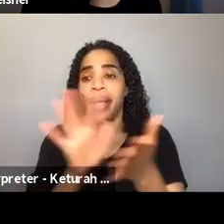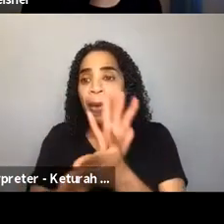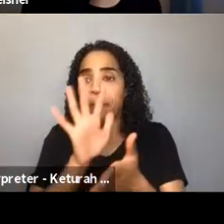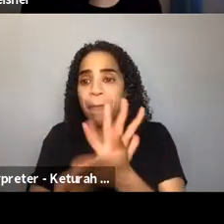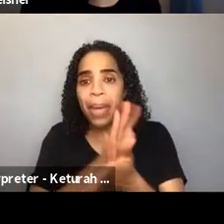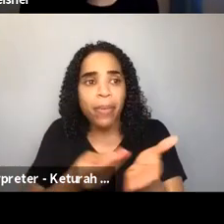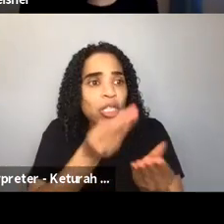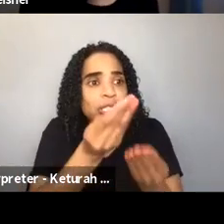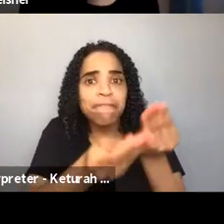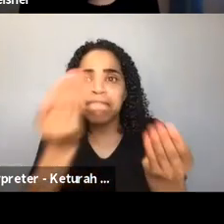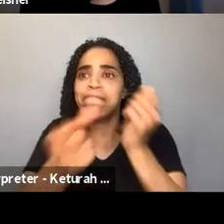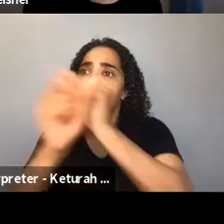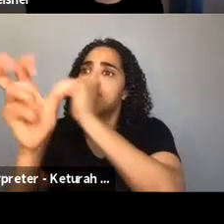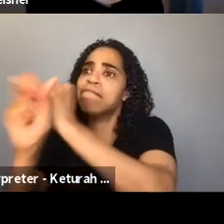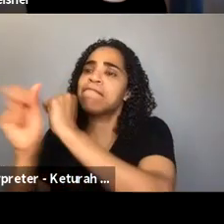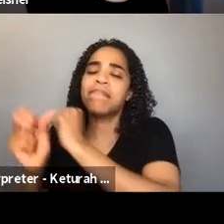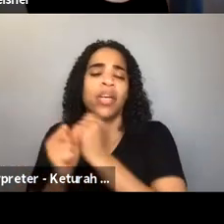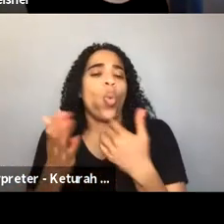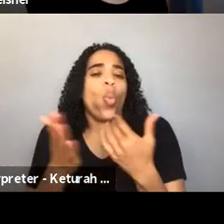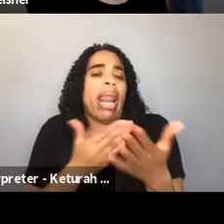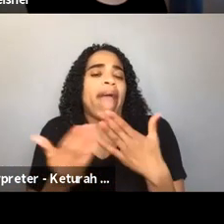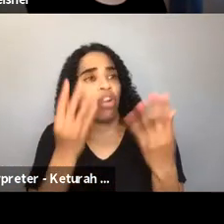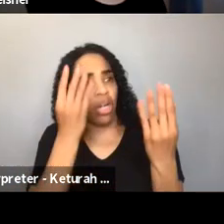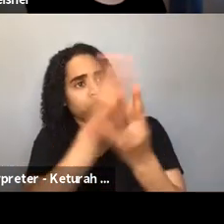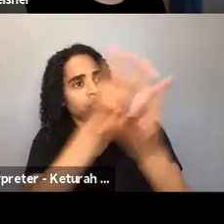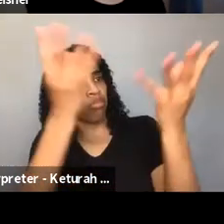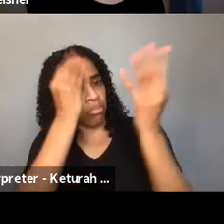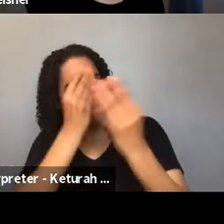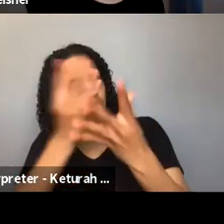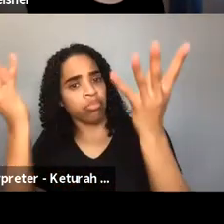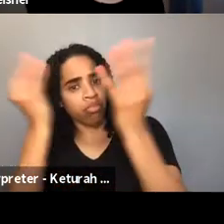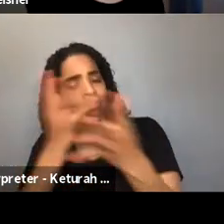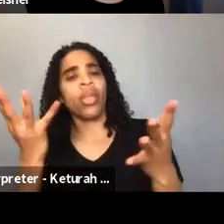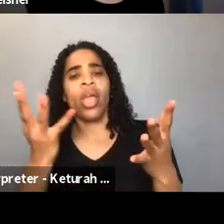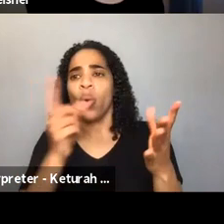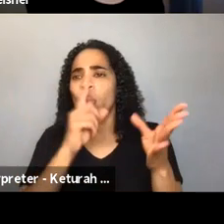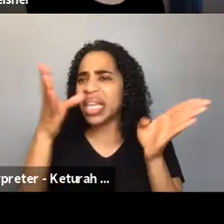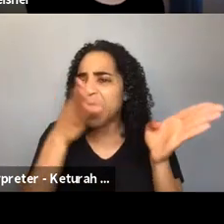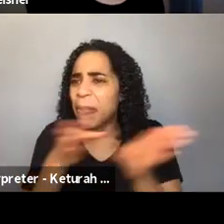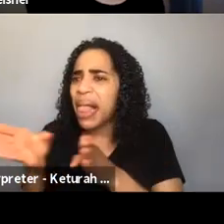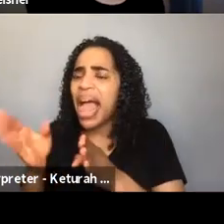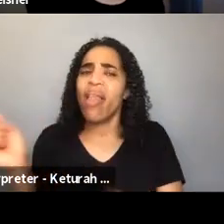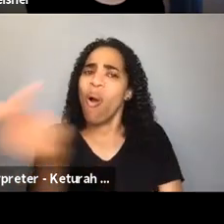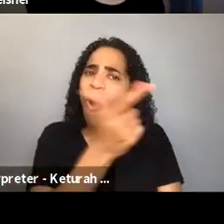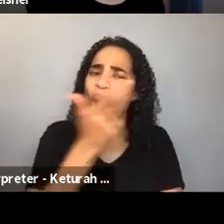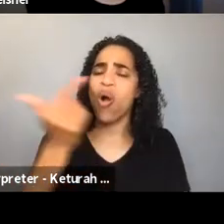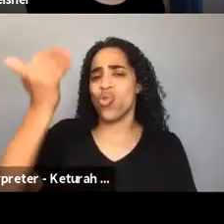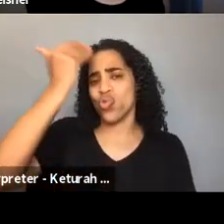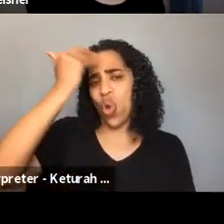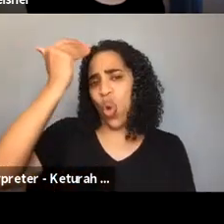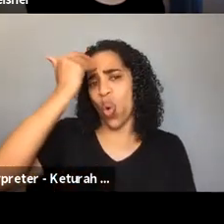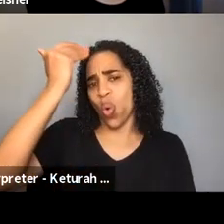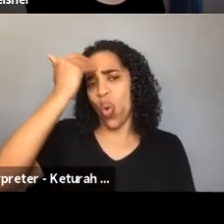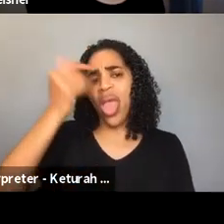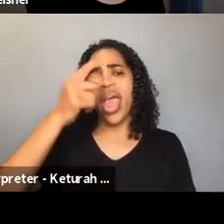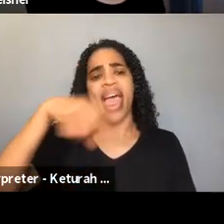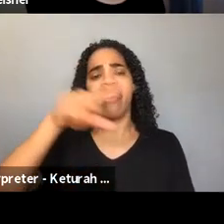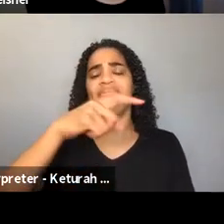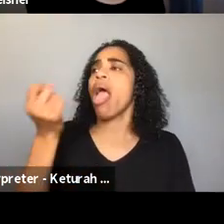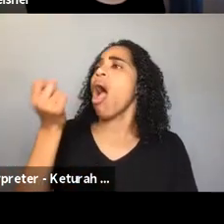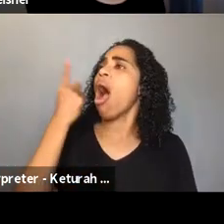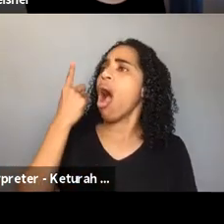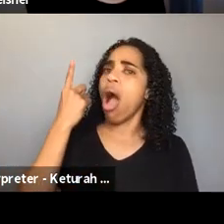through, whatever the case may be, but in an organized way so that as we move forward, we can develop a base of